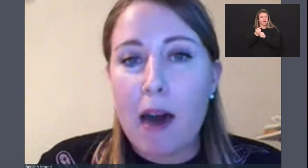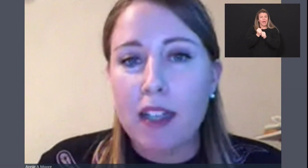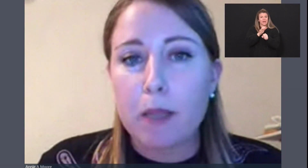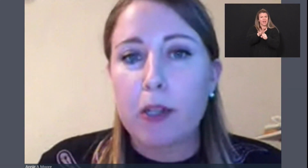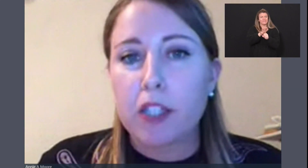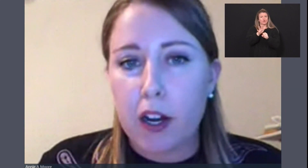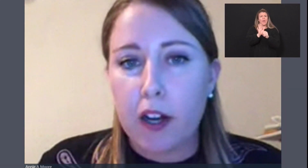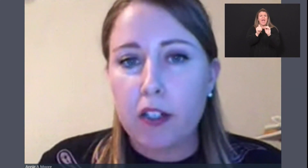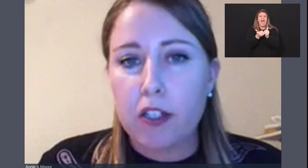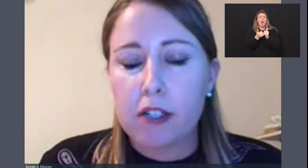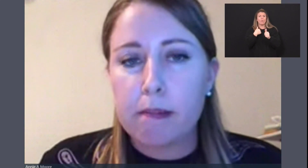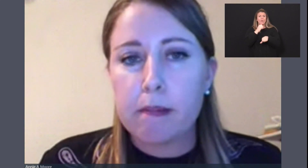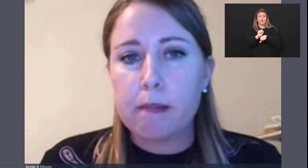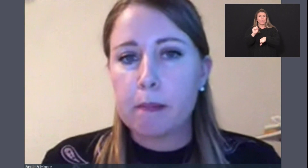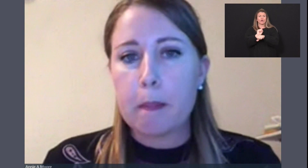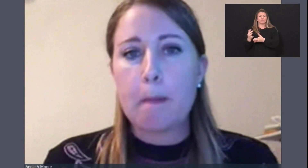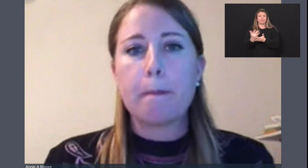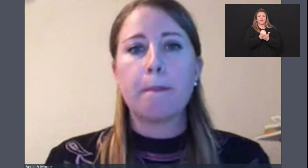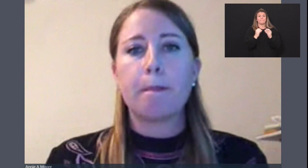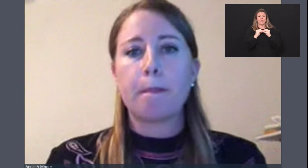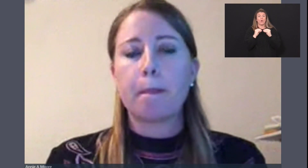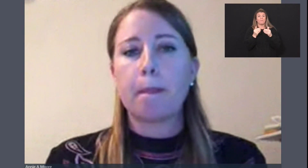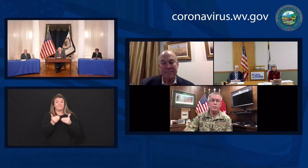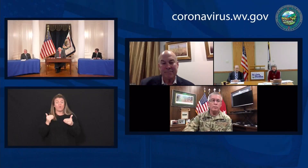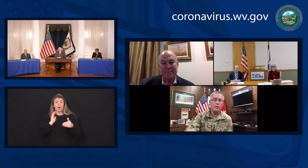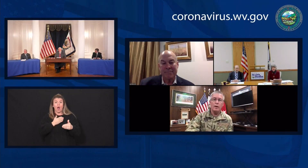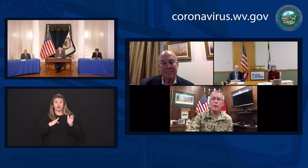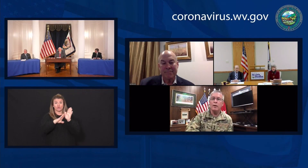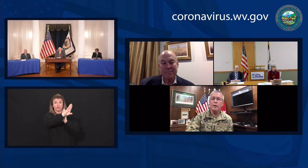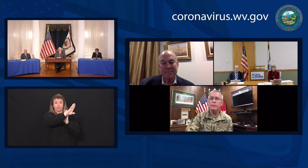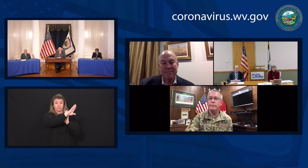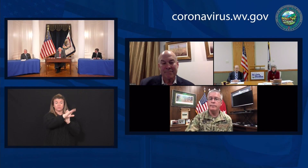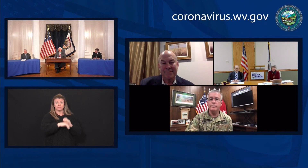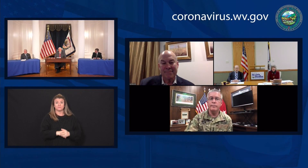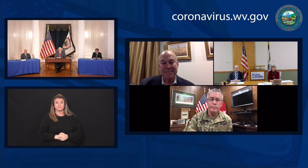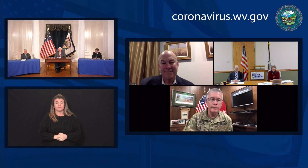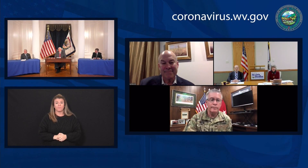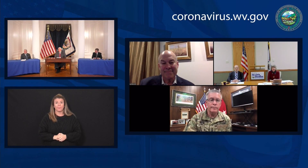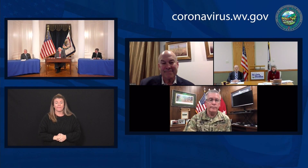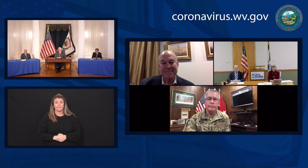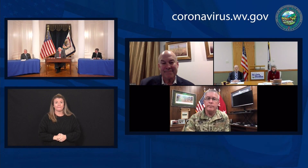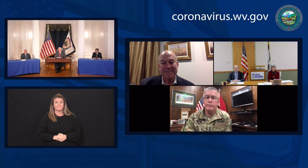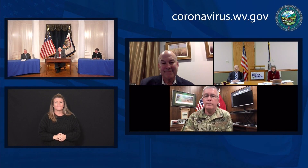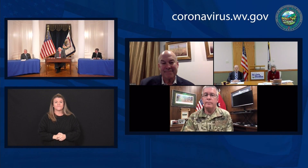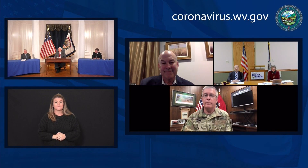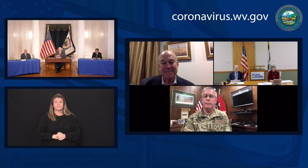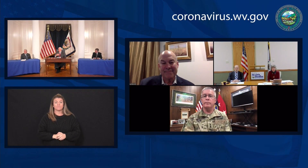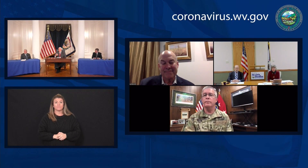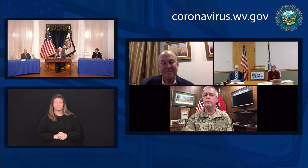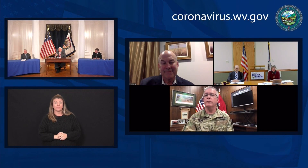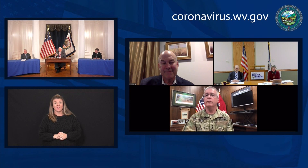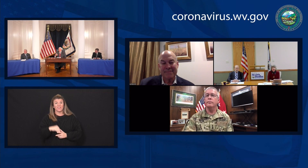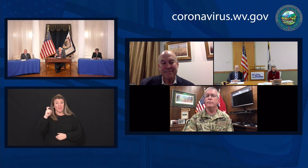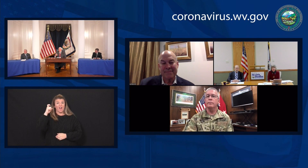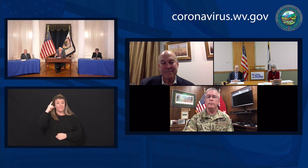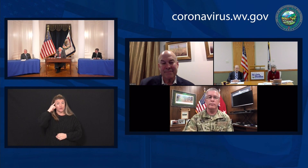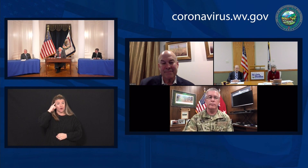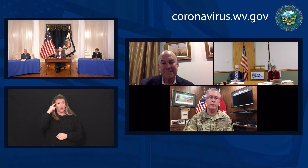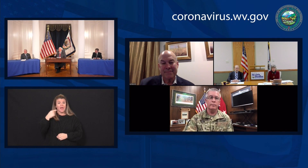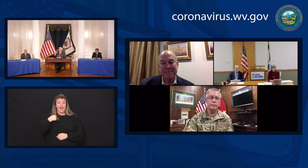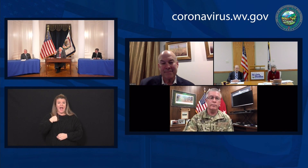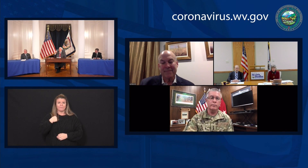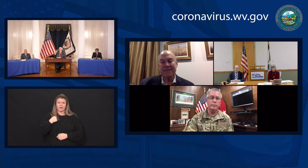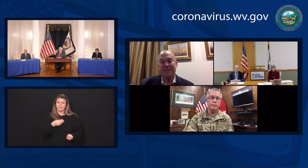of a possible surge? Yeah, I got it now. I'm gonna pass this to our general